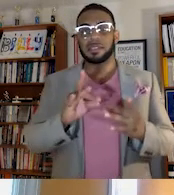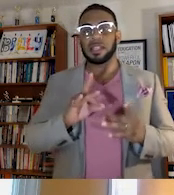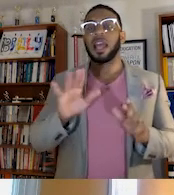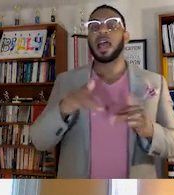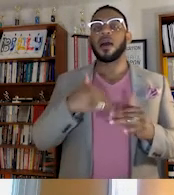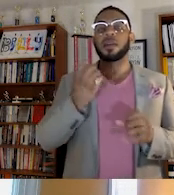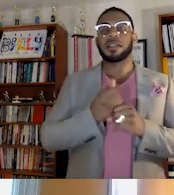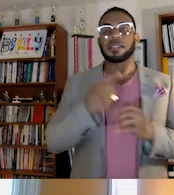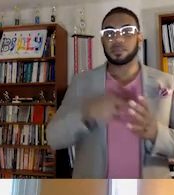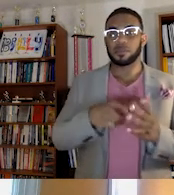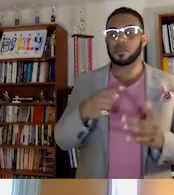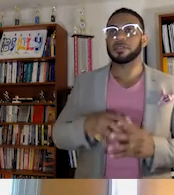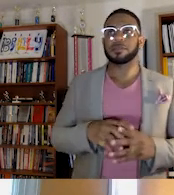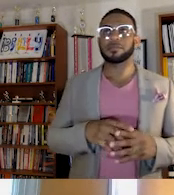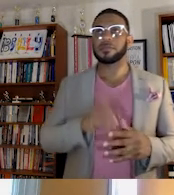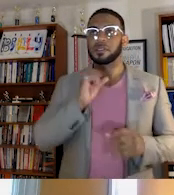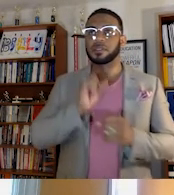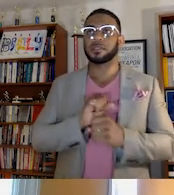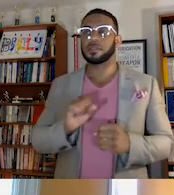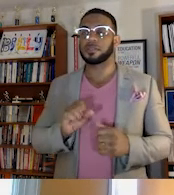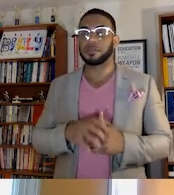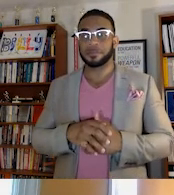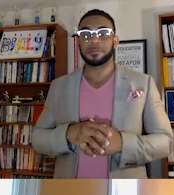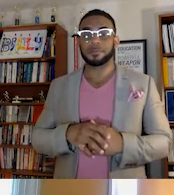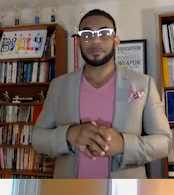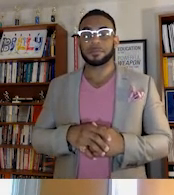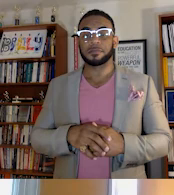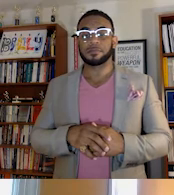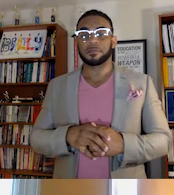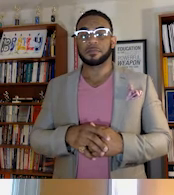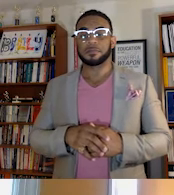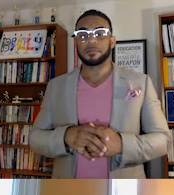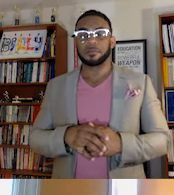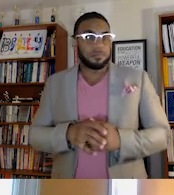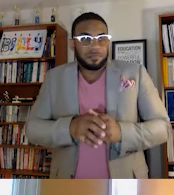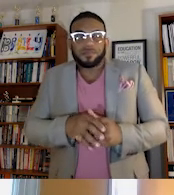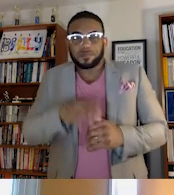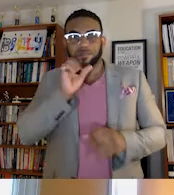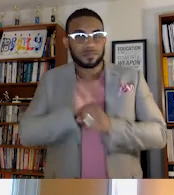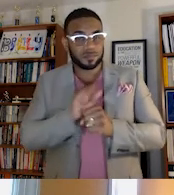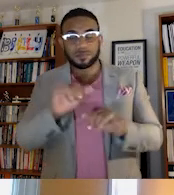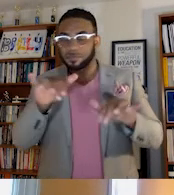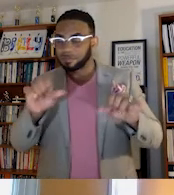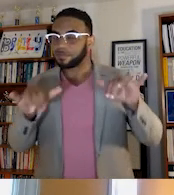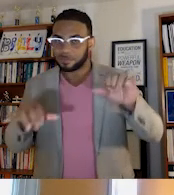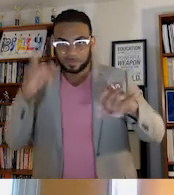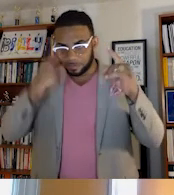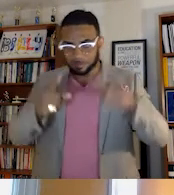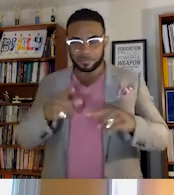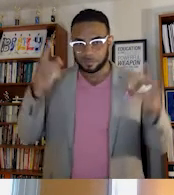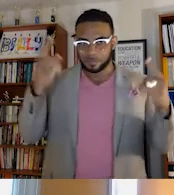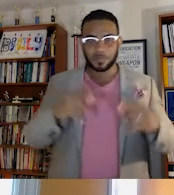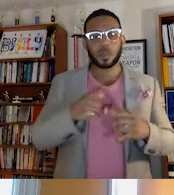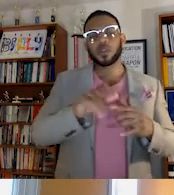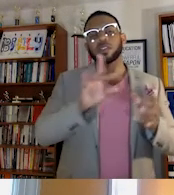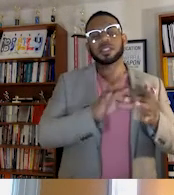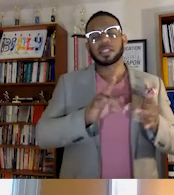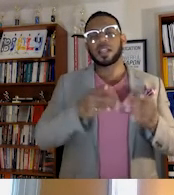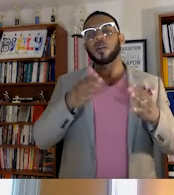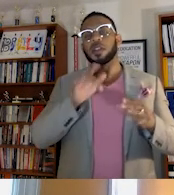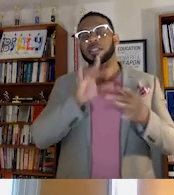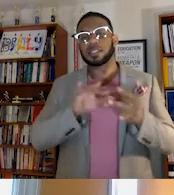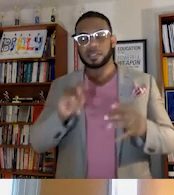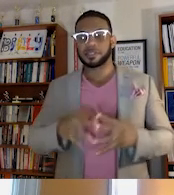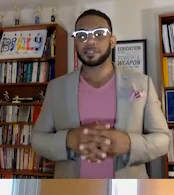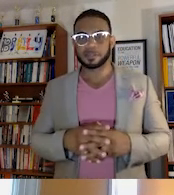how did we get to this point? Absolutely. That's tone policing, right? It's absolutely it's right. Angry at what you're saying, the way you're